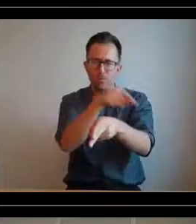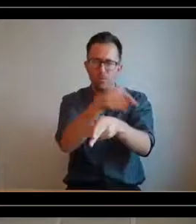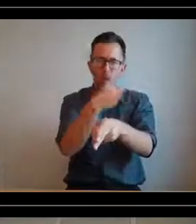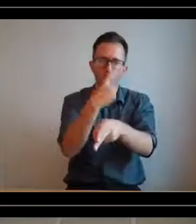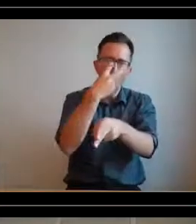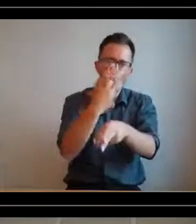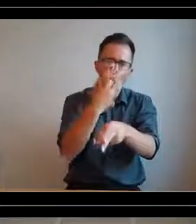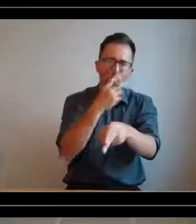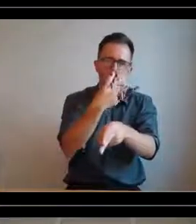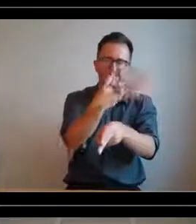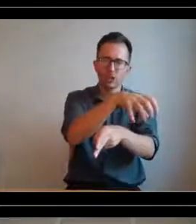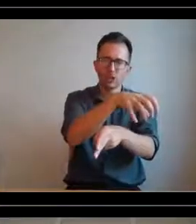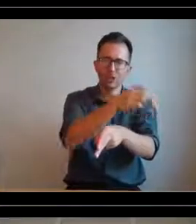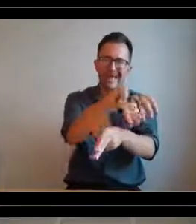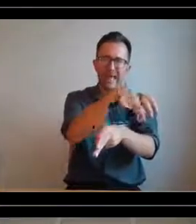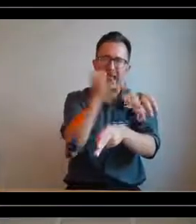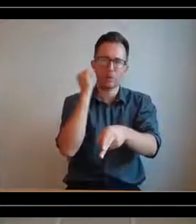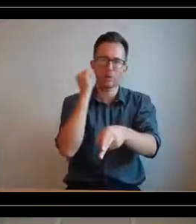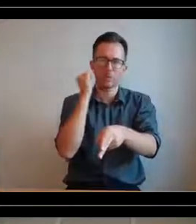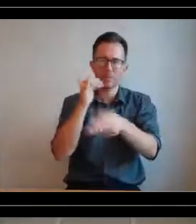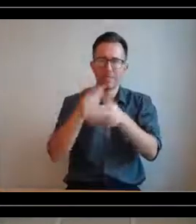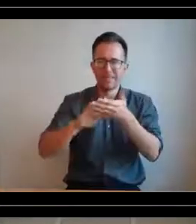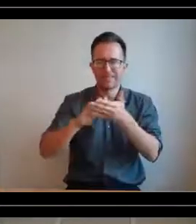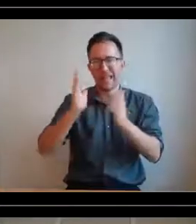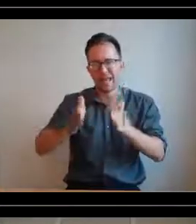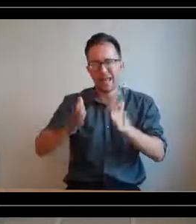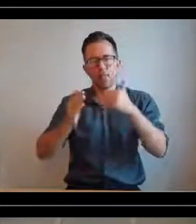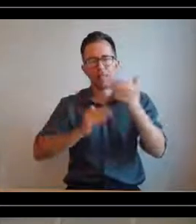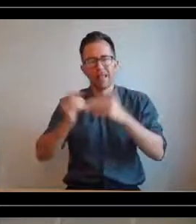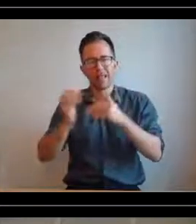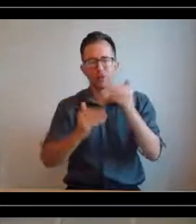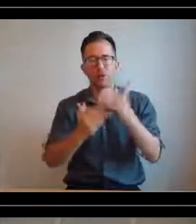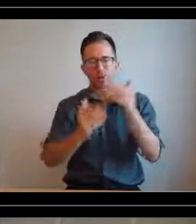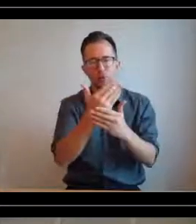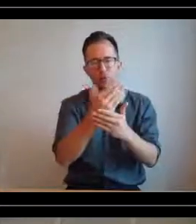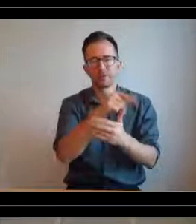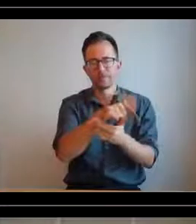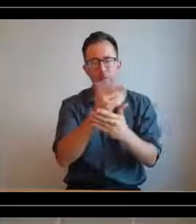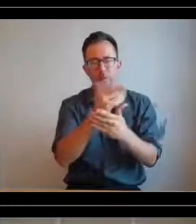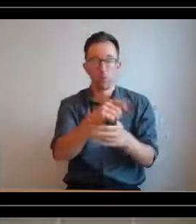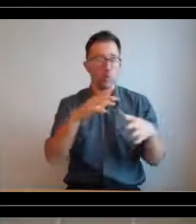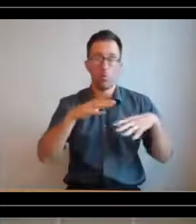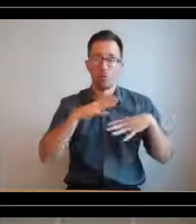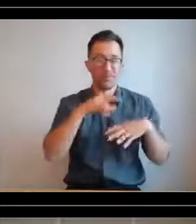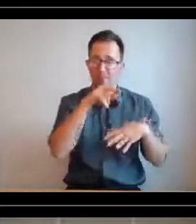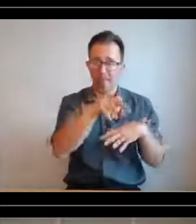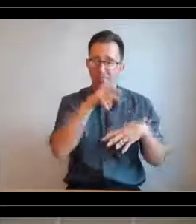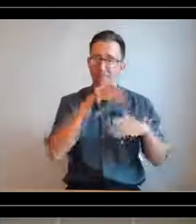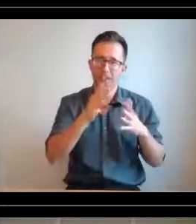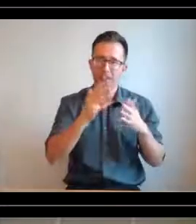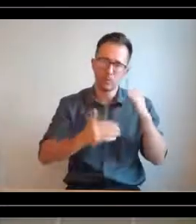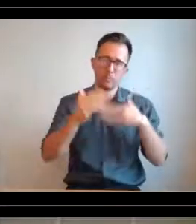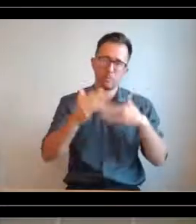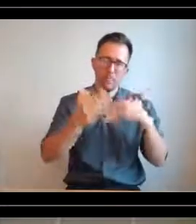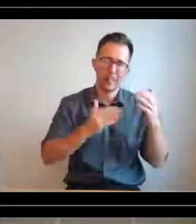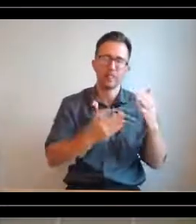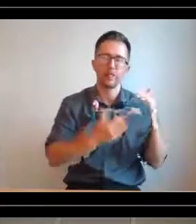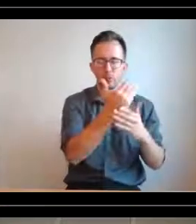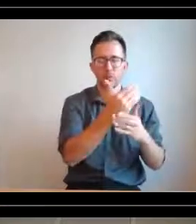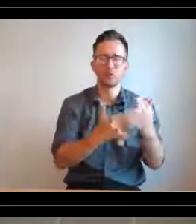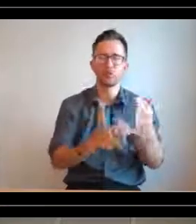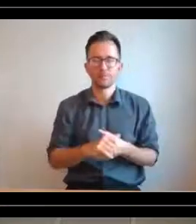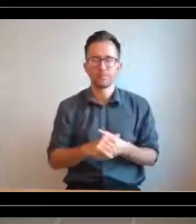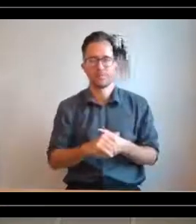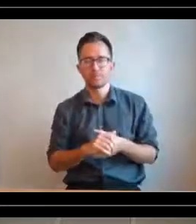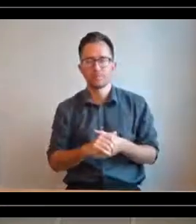there, so we've had to relocate it. It's a relocation of an existing one, but there will be the smaller, as